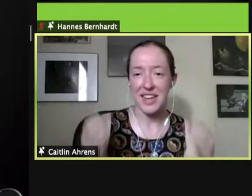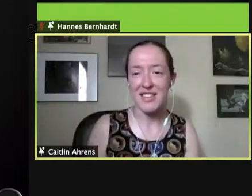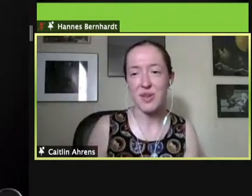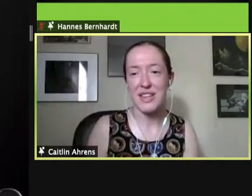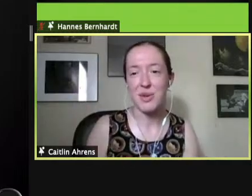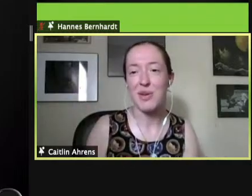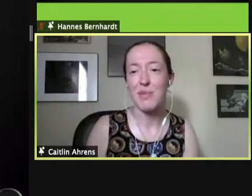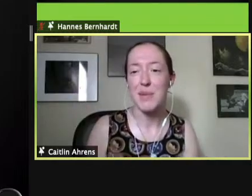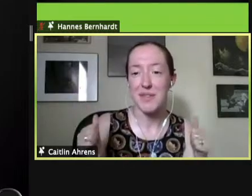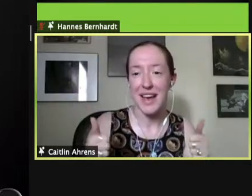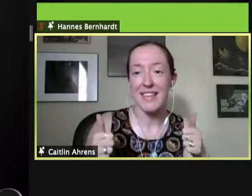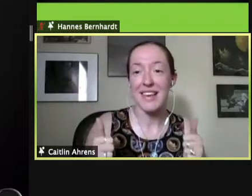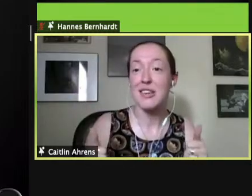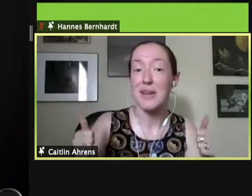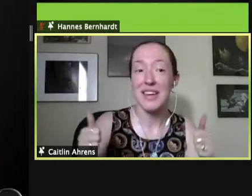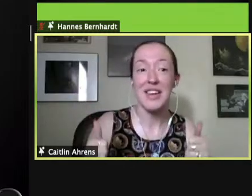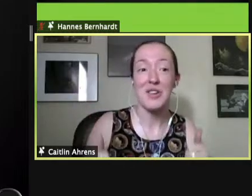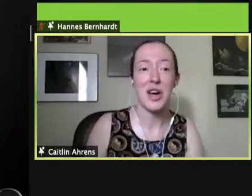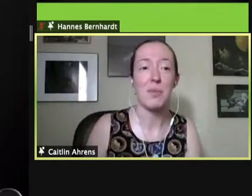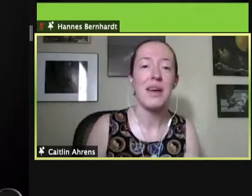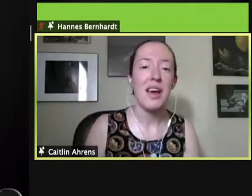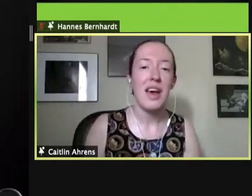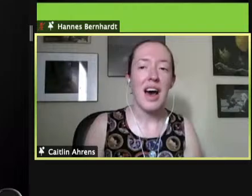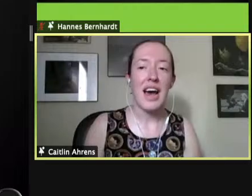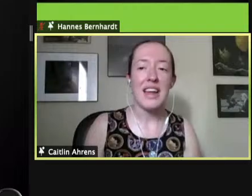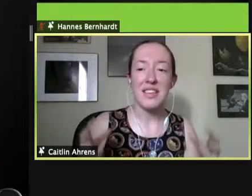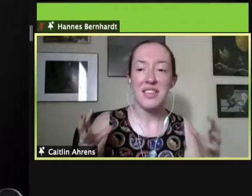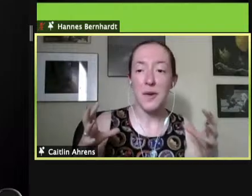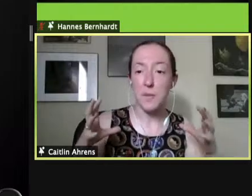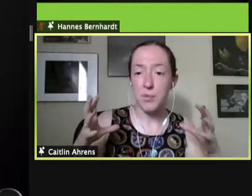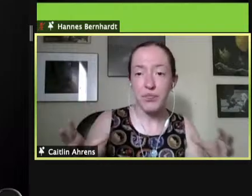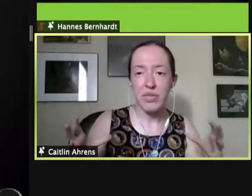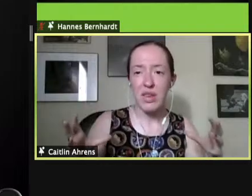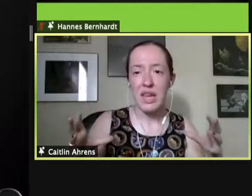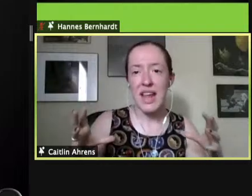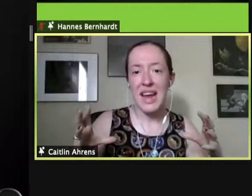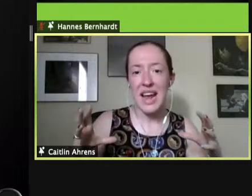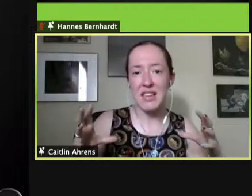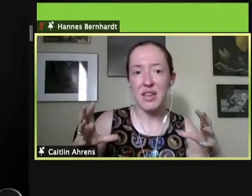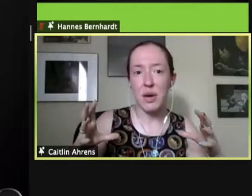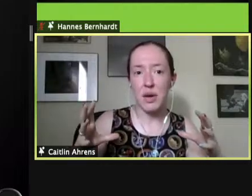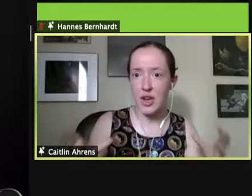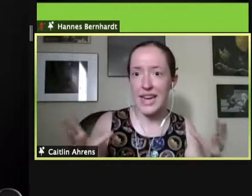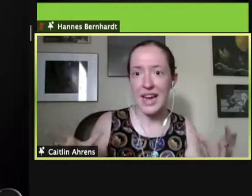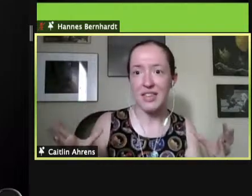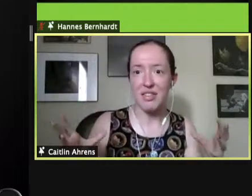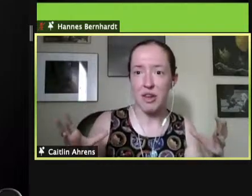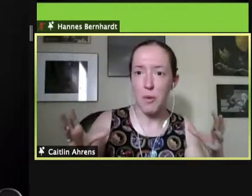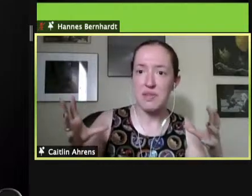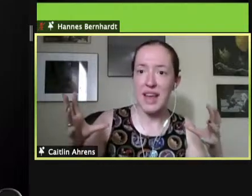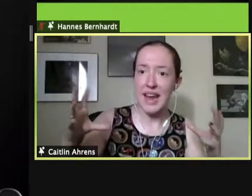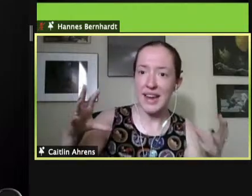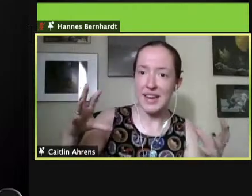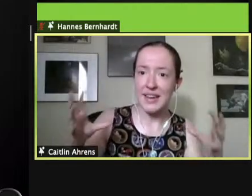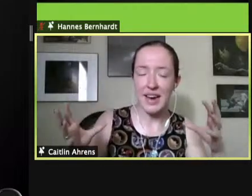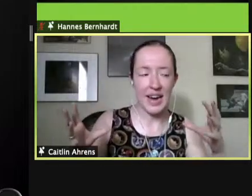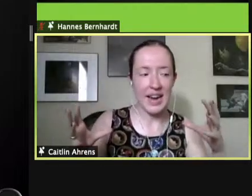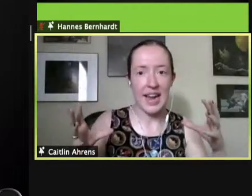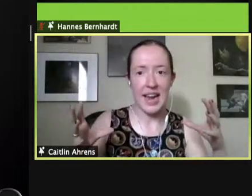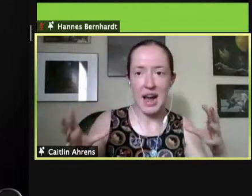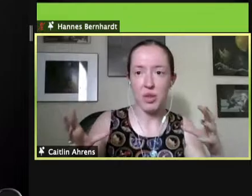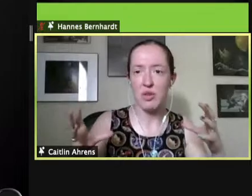angles in your latest 2021 paper. That has actually been a huge help. So in that case, looking at the slopes